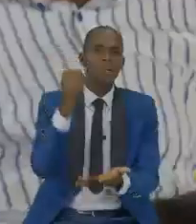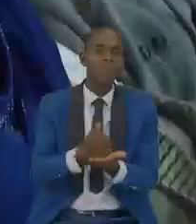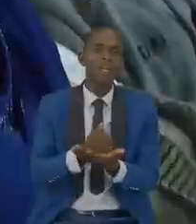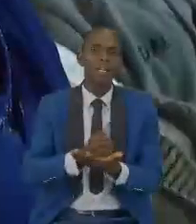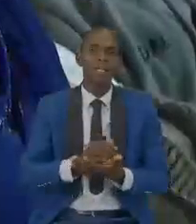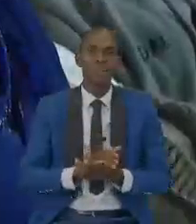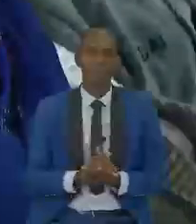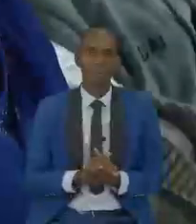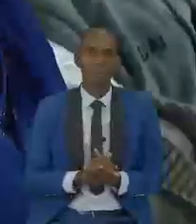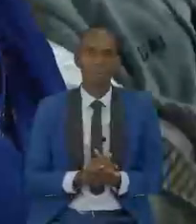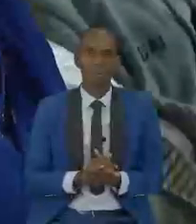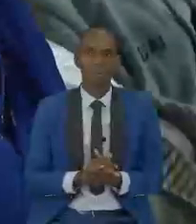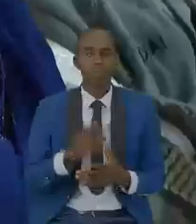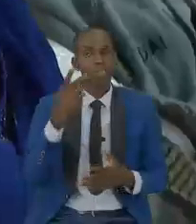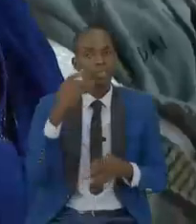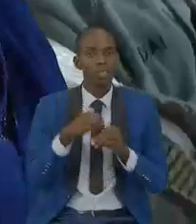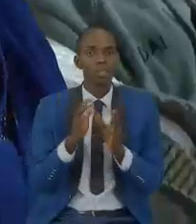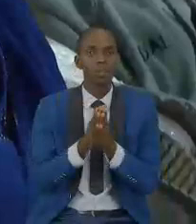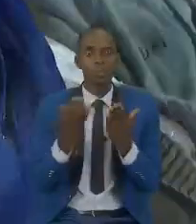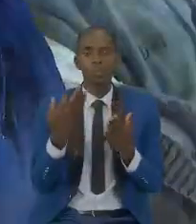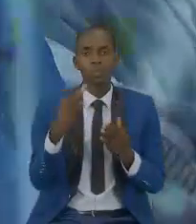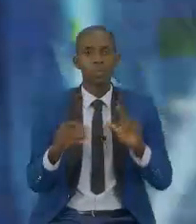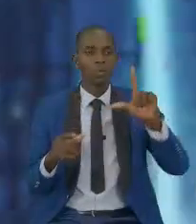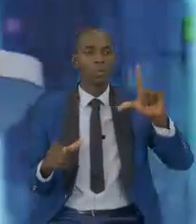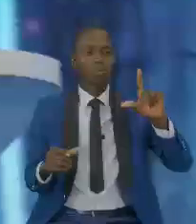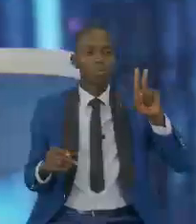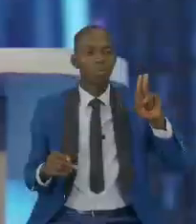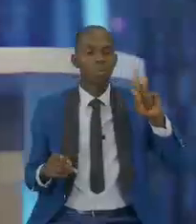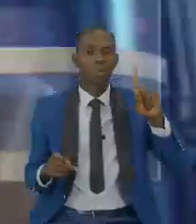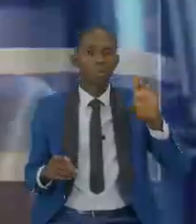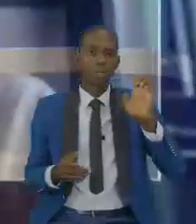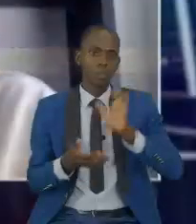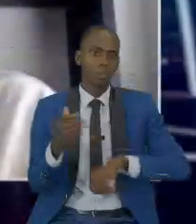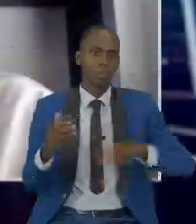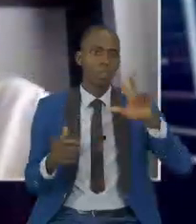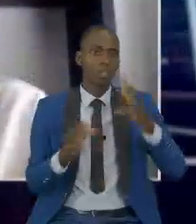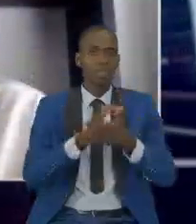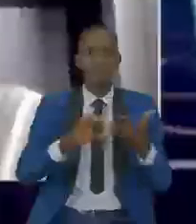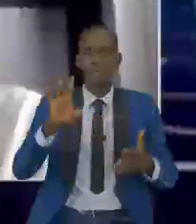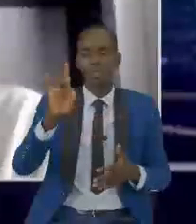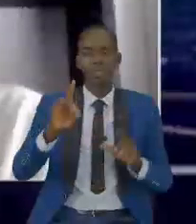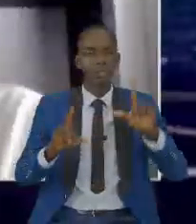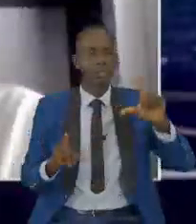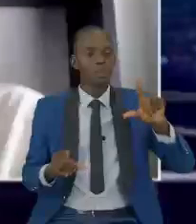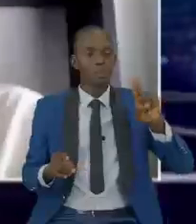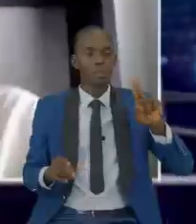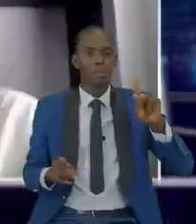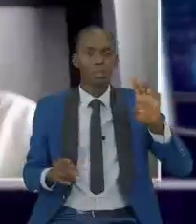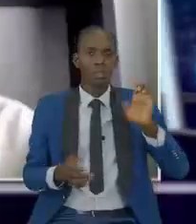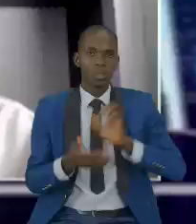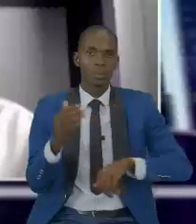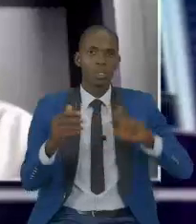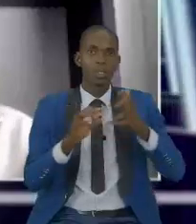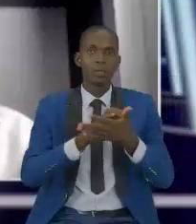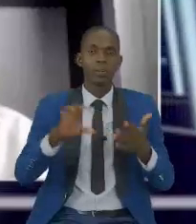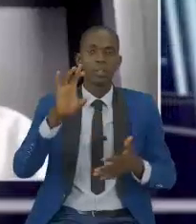Amen. Look at Luke chapter 3, and we're reading from verse 8. Luke chapter 3, we're reading from verse